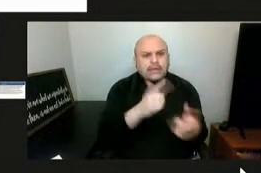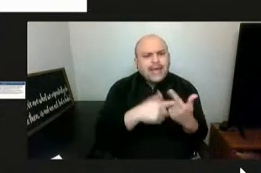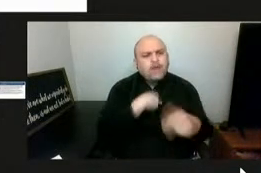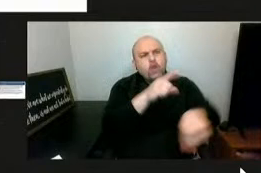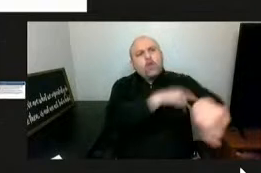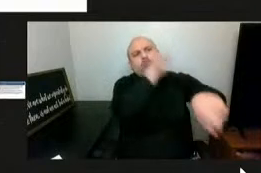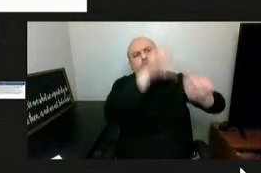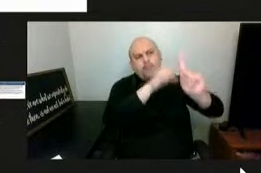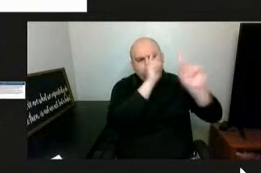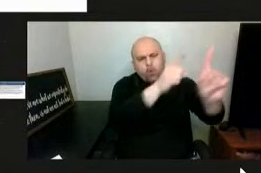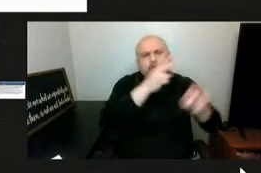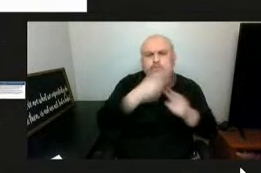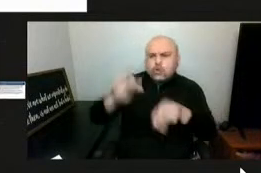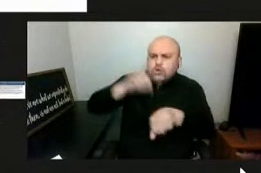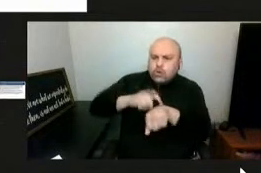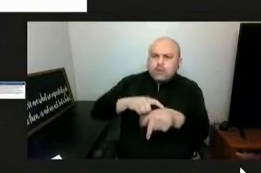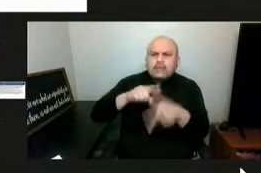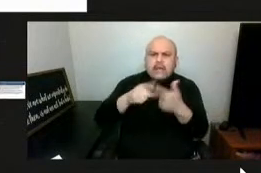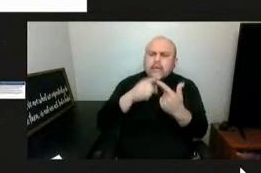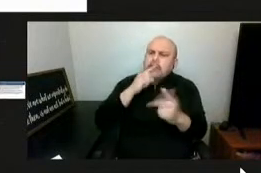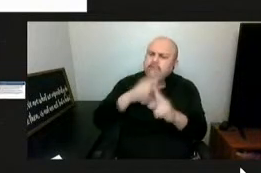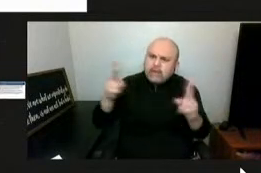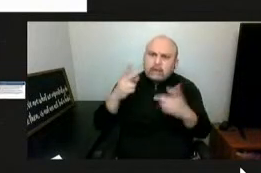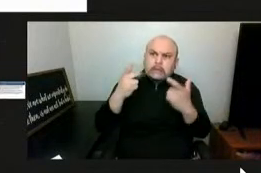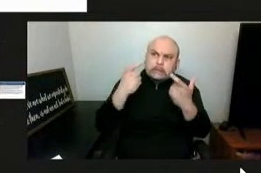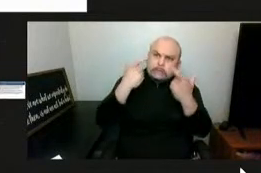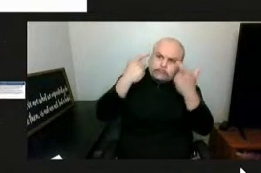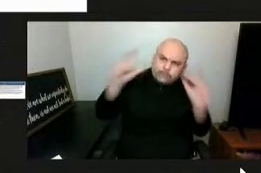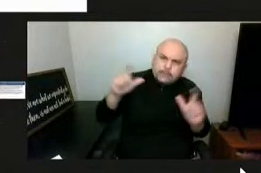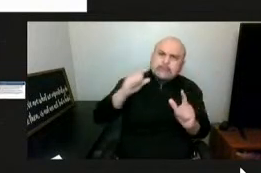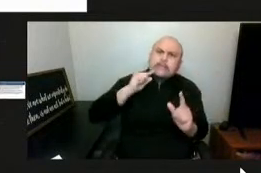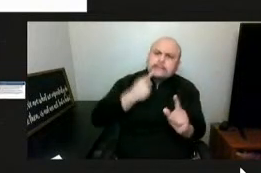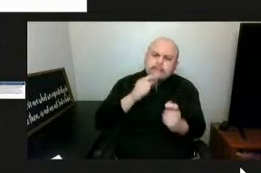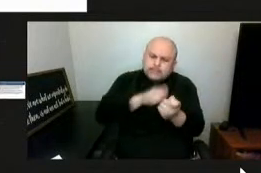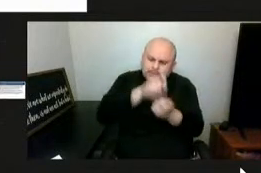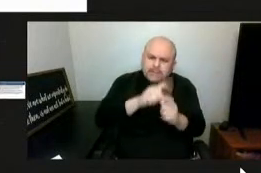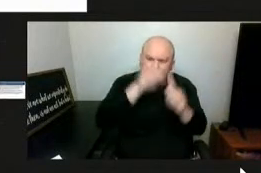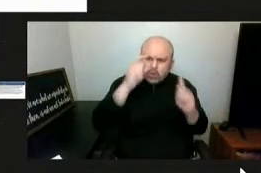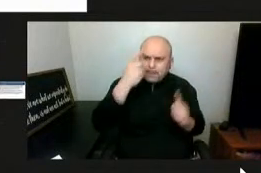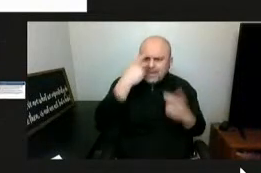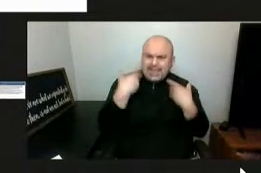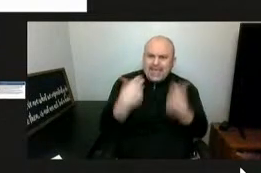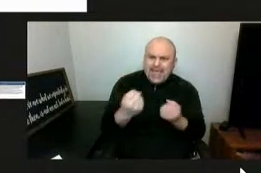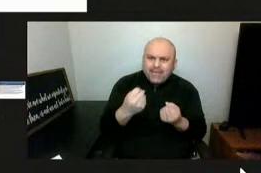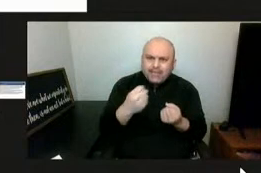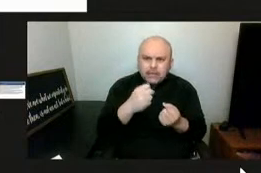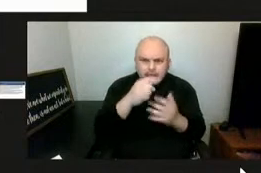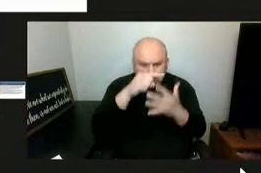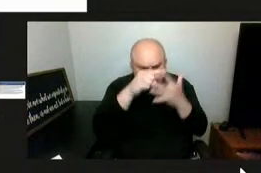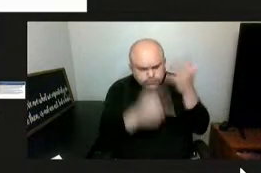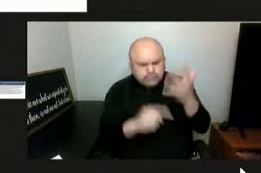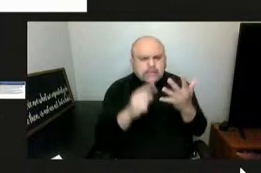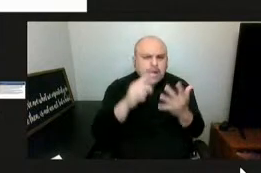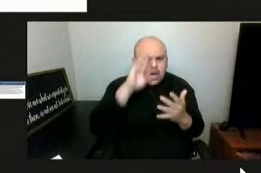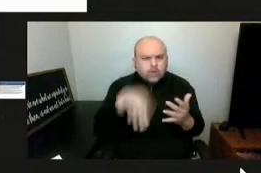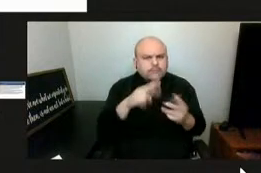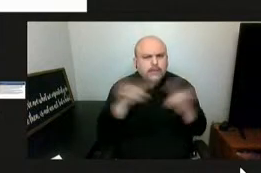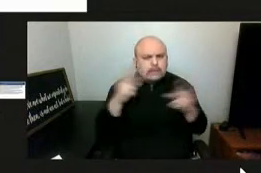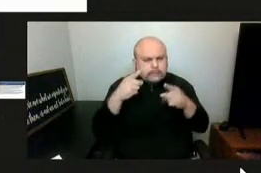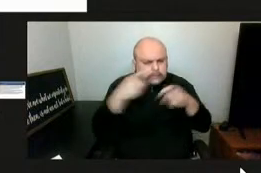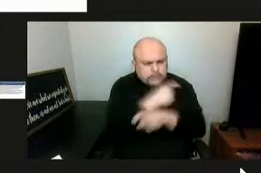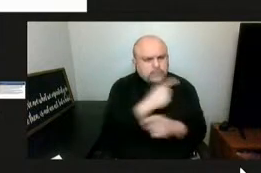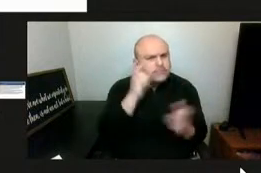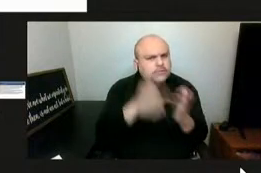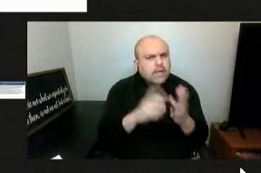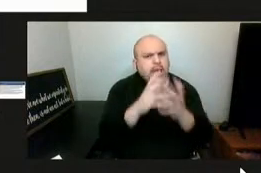They're grandiose, they're specific, because we recognize that mental health implications are incredibly complex. We recognize it was a lot of content to